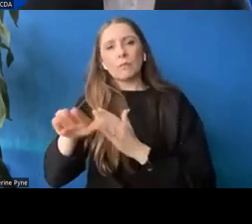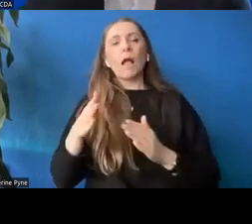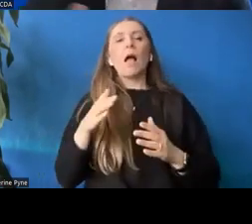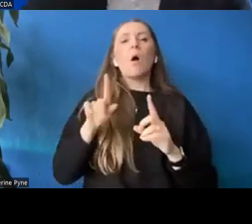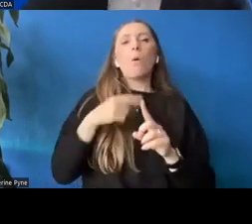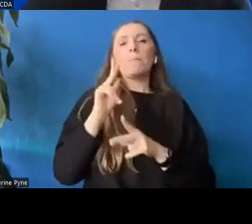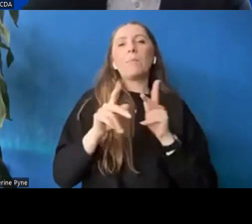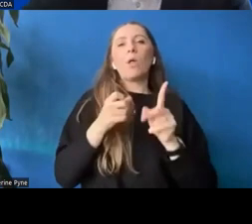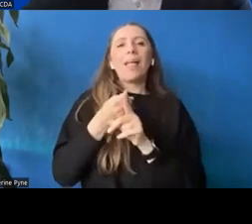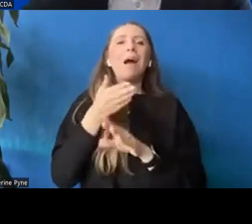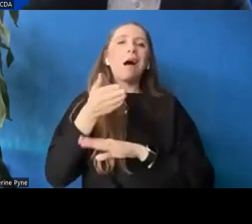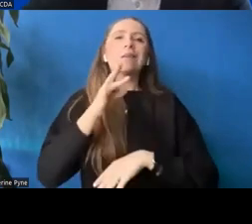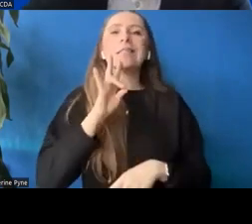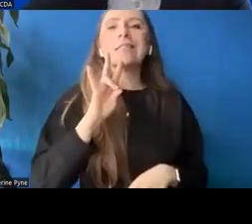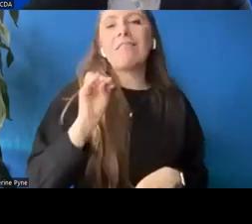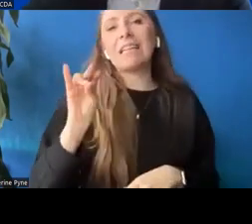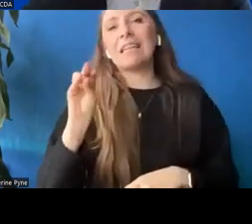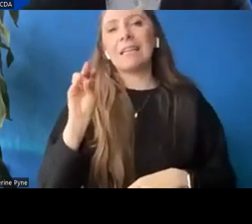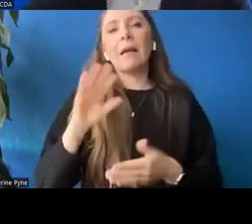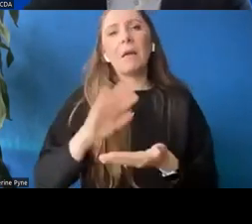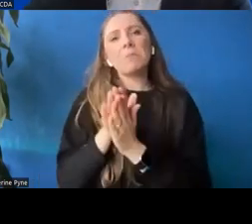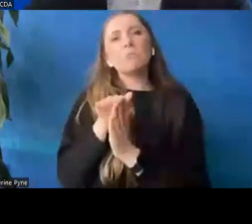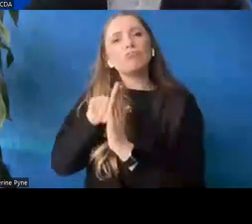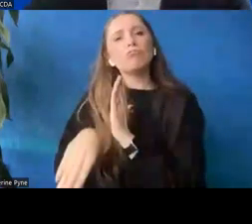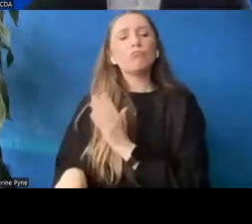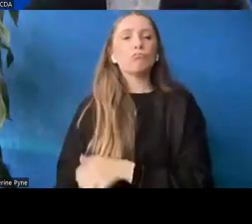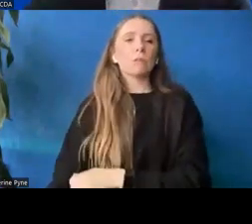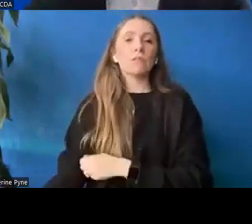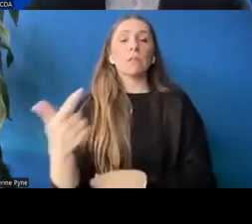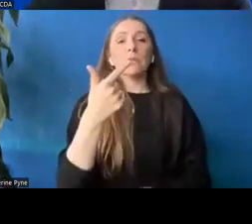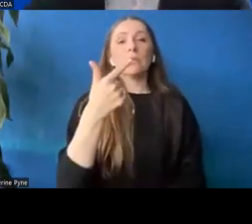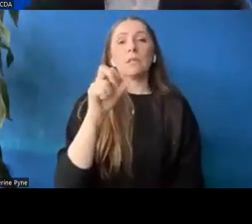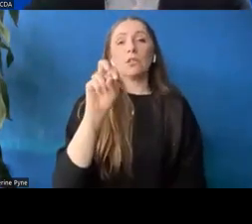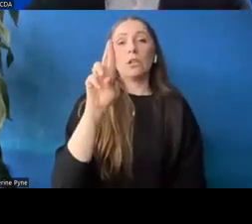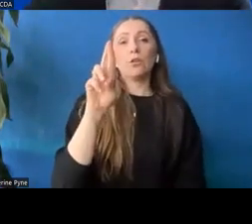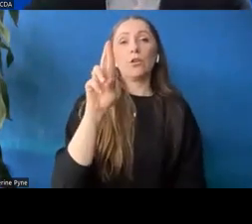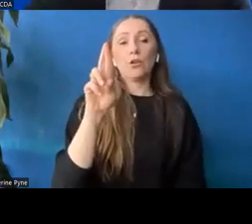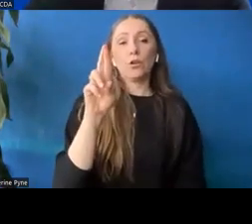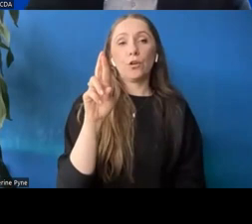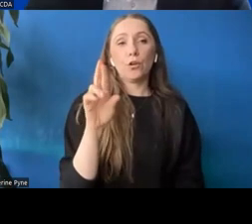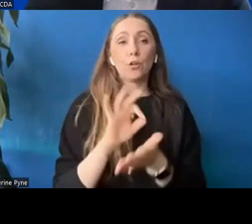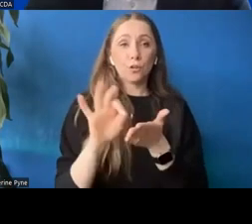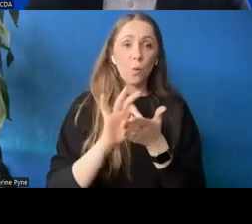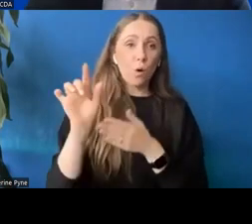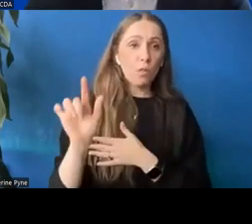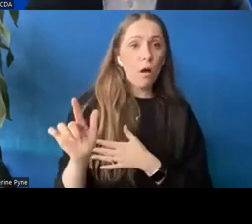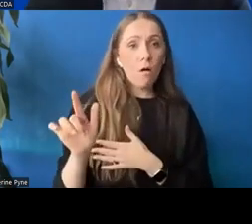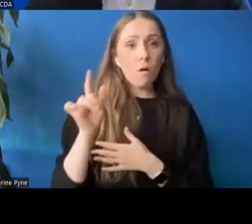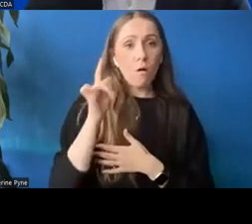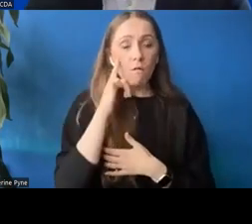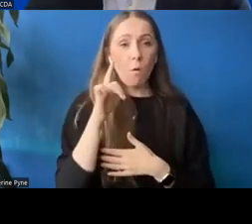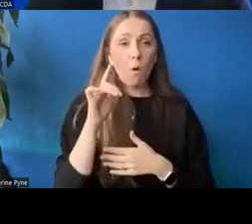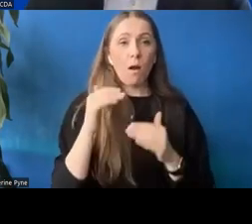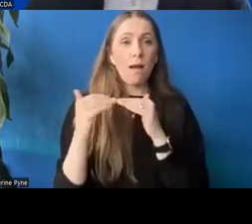of age. It really does go down quite a bit. If we look at gender, the score is pretty low. It's a 52 for the equity